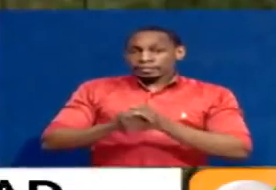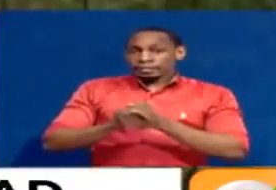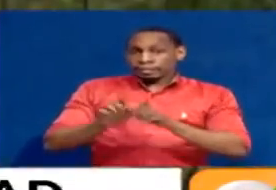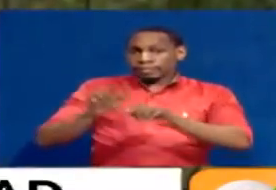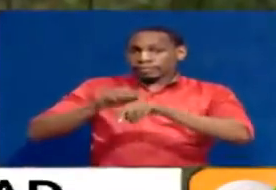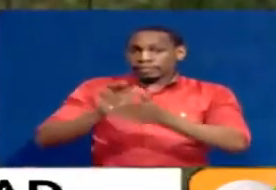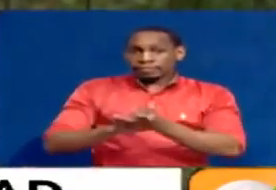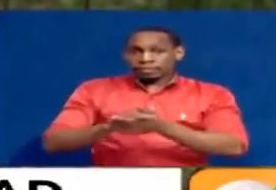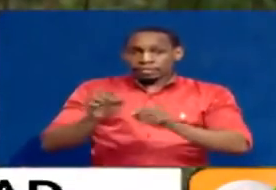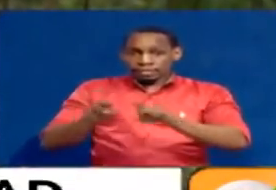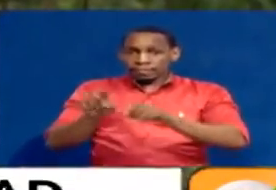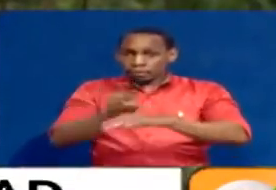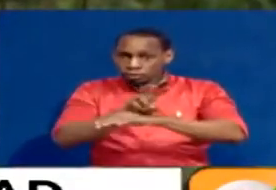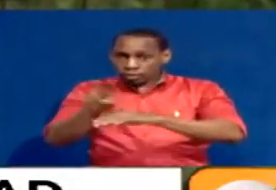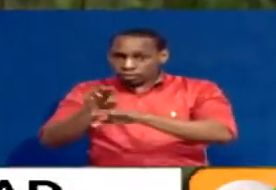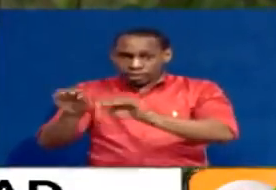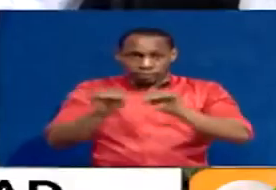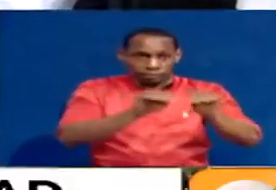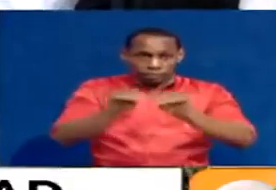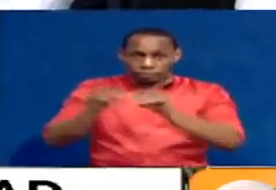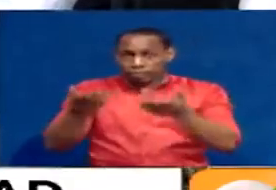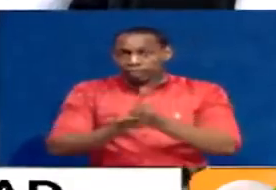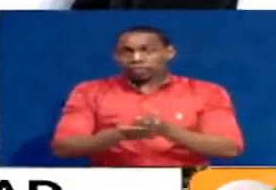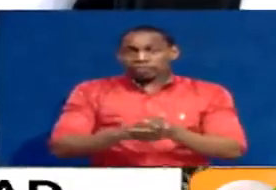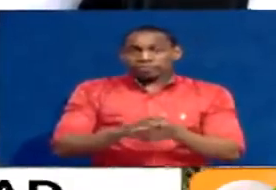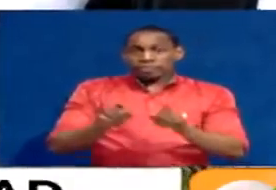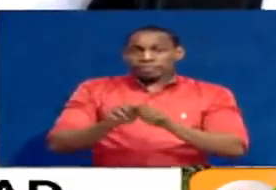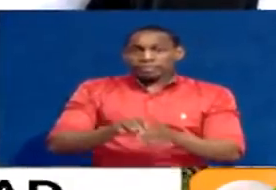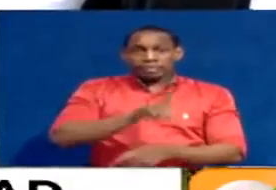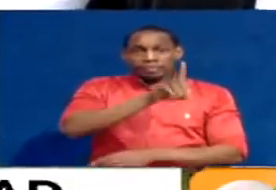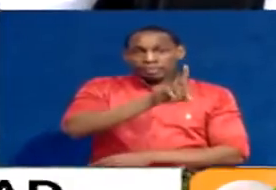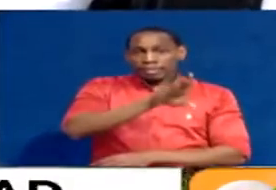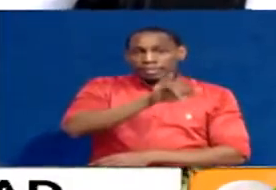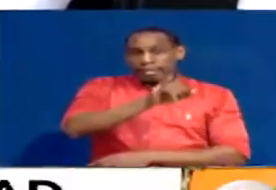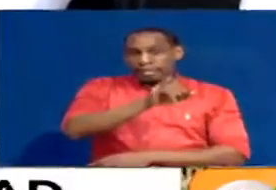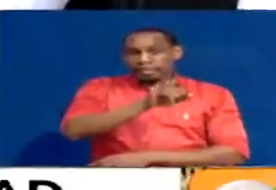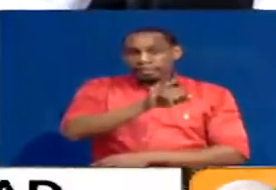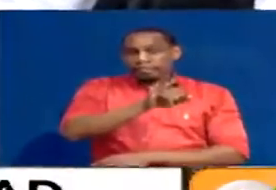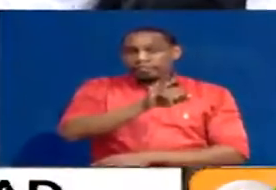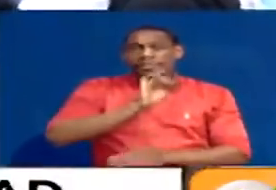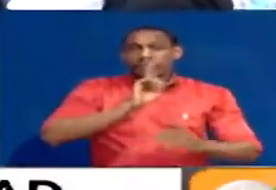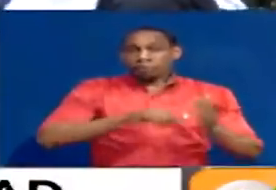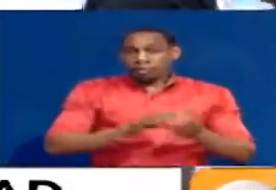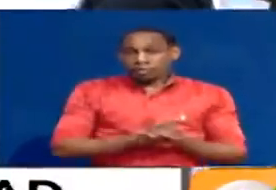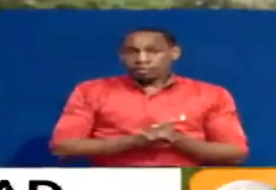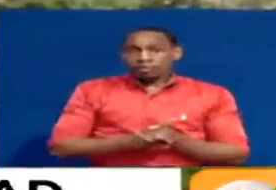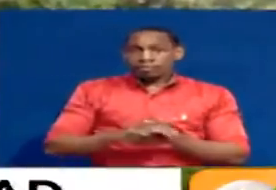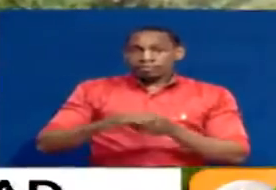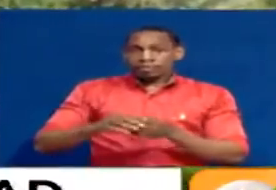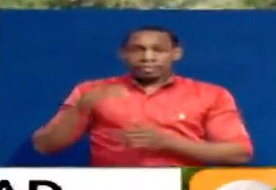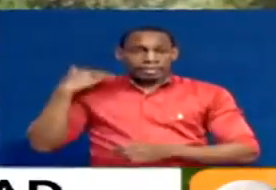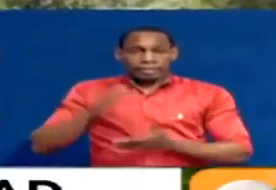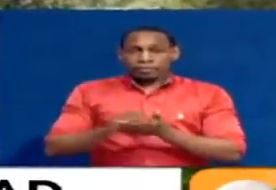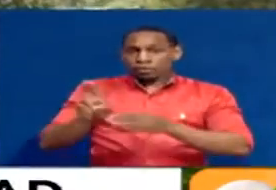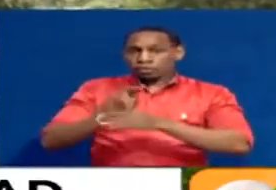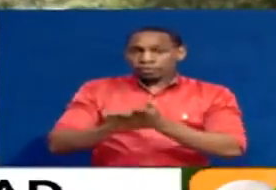the time and were monitoring her movements. Sleuths from the homicide unit of the Directorate of Criminal Investigations say the killers